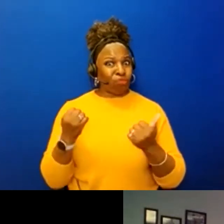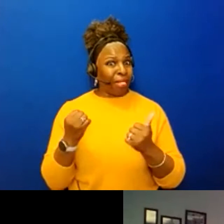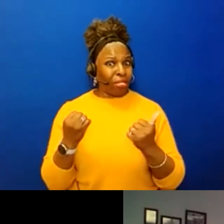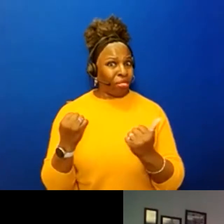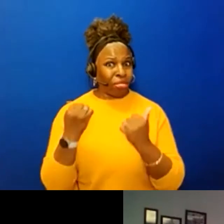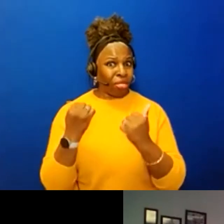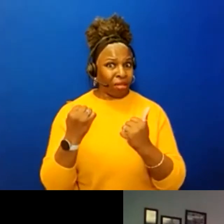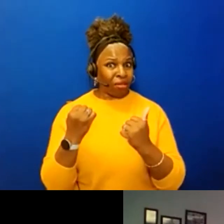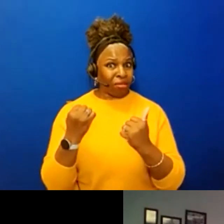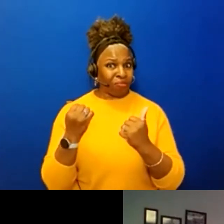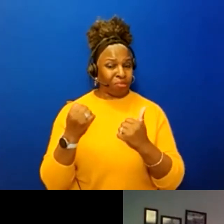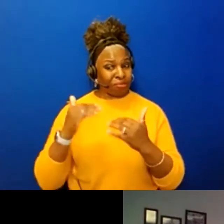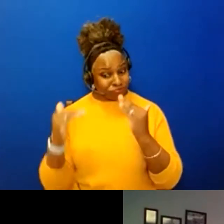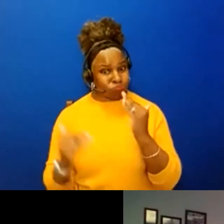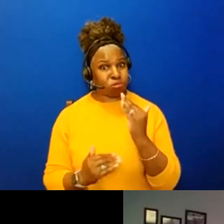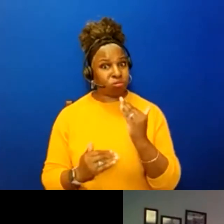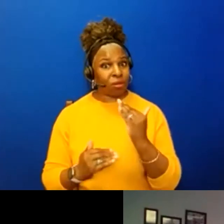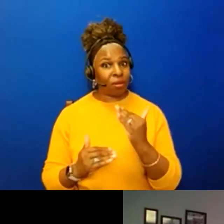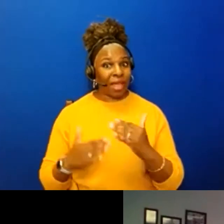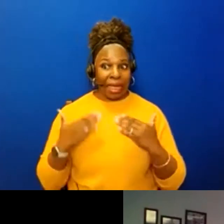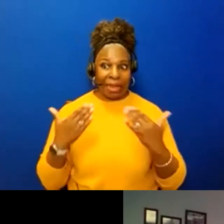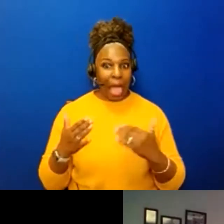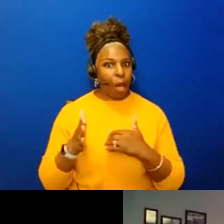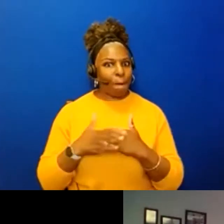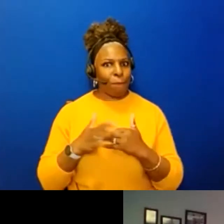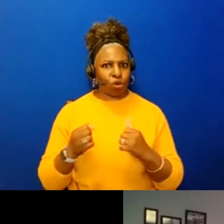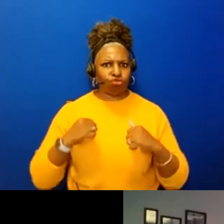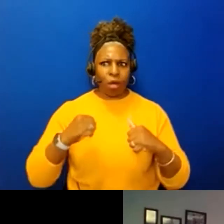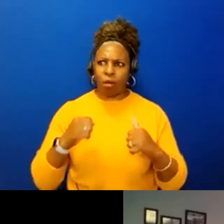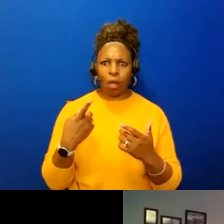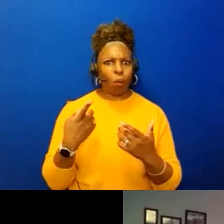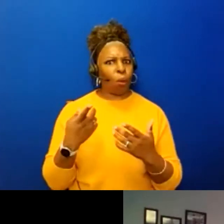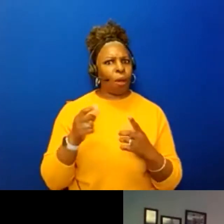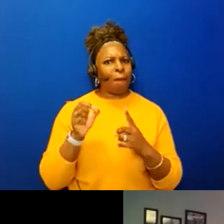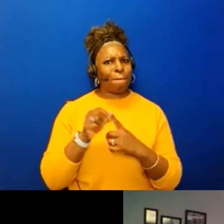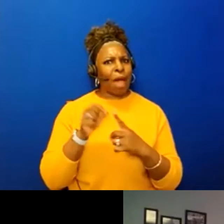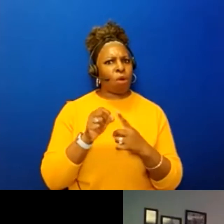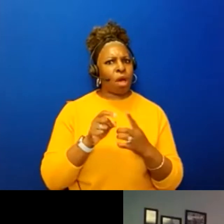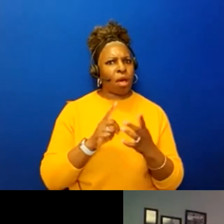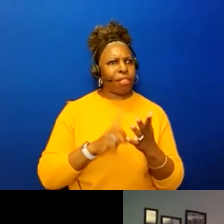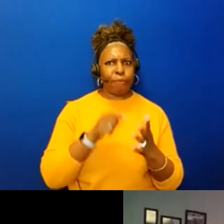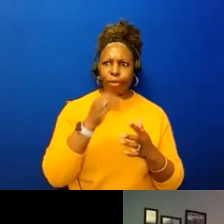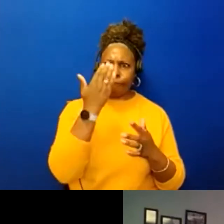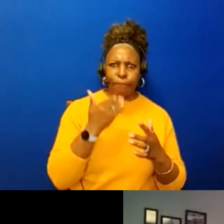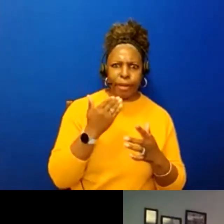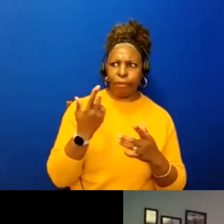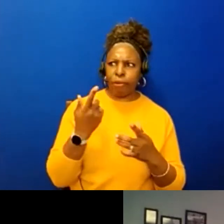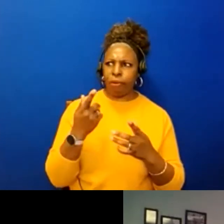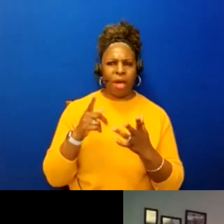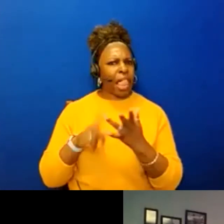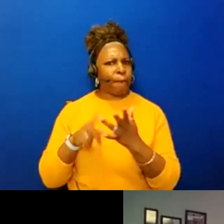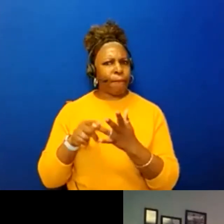opportunity. Do I mind that we're different to Olympians? No, because I think we are. And I think there's often an